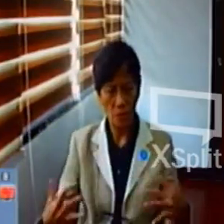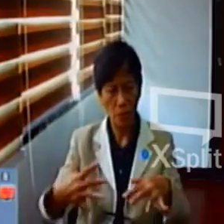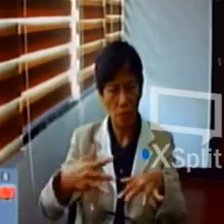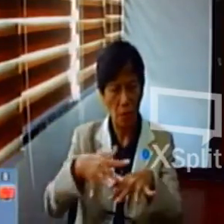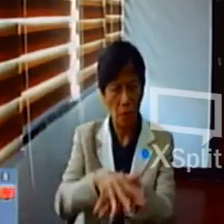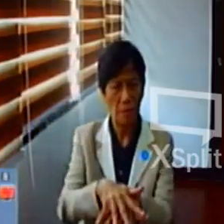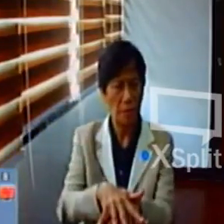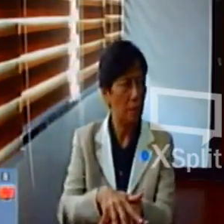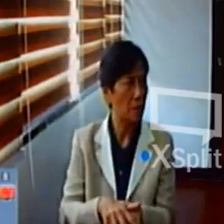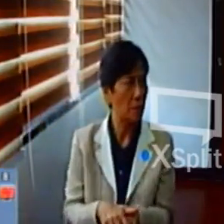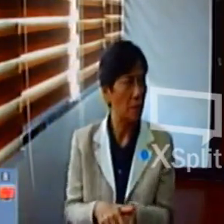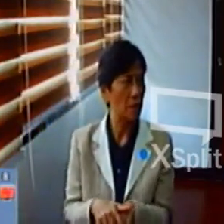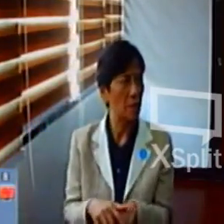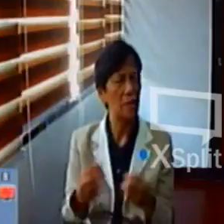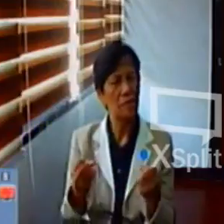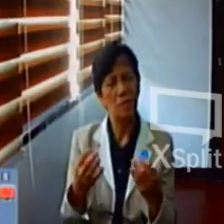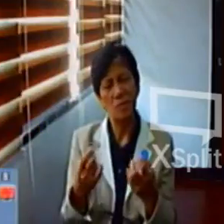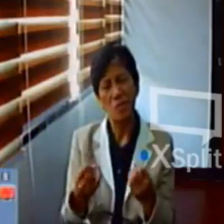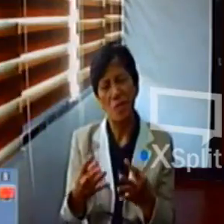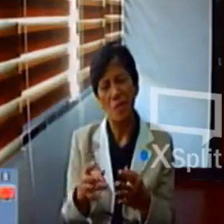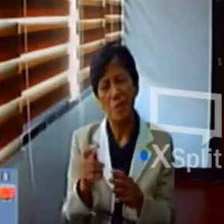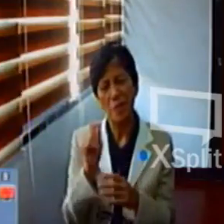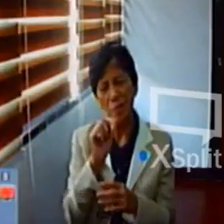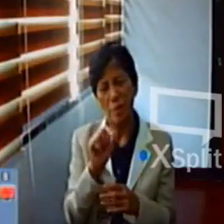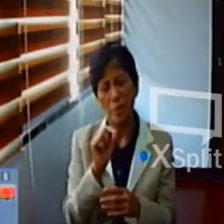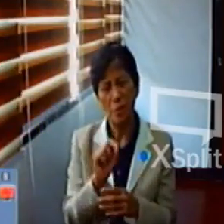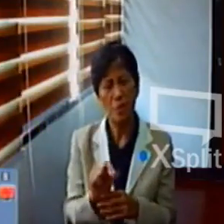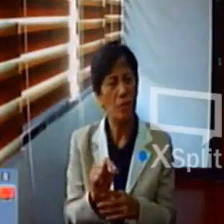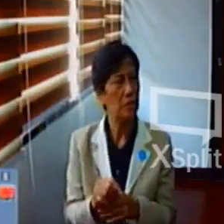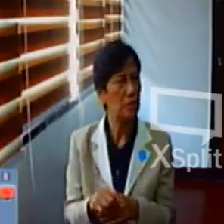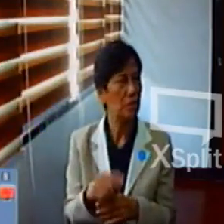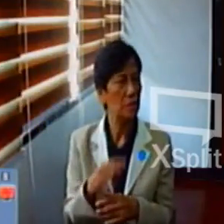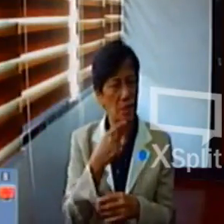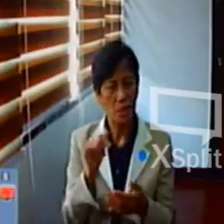there are a lot of theories that saying that the country is